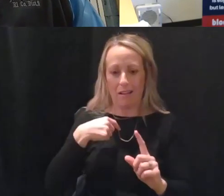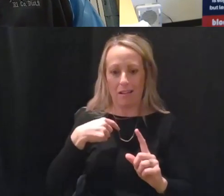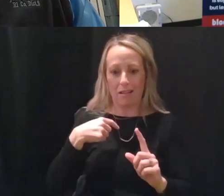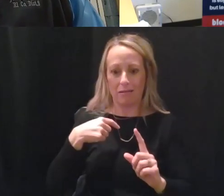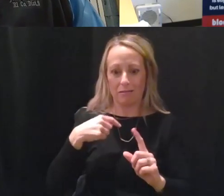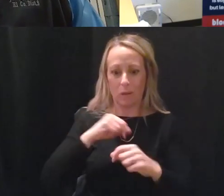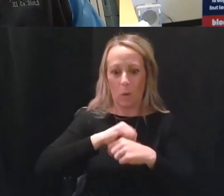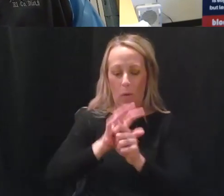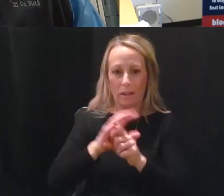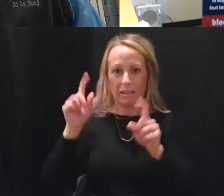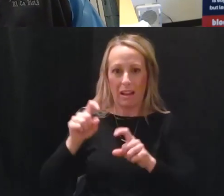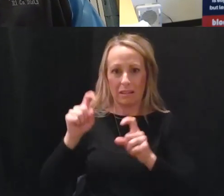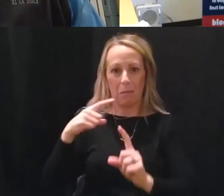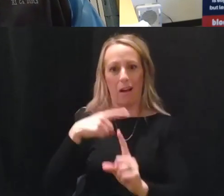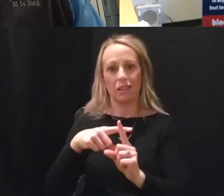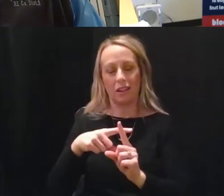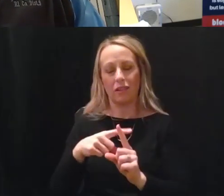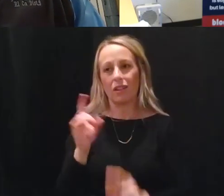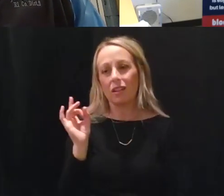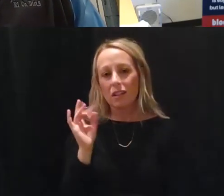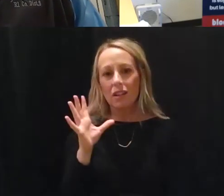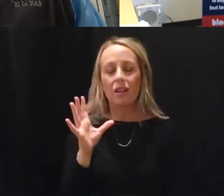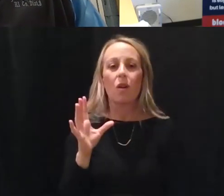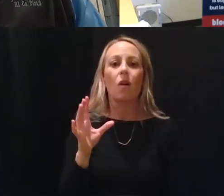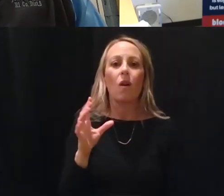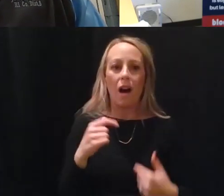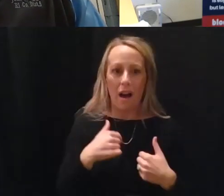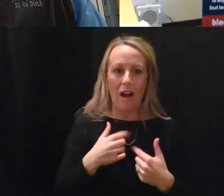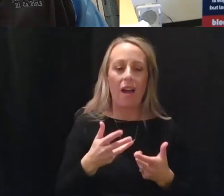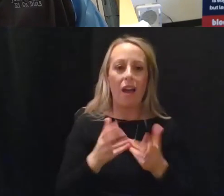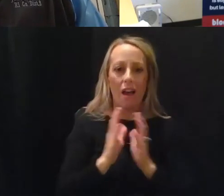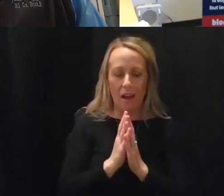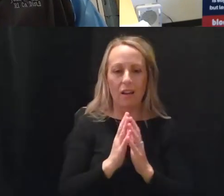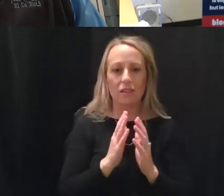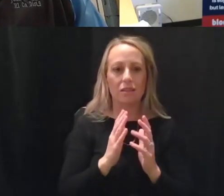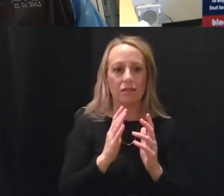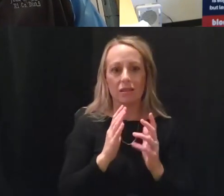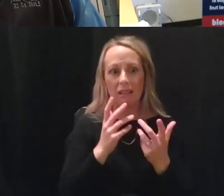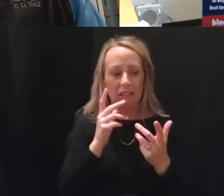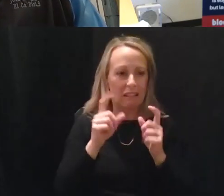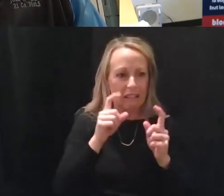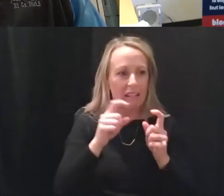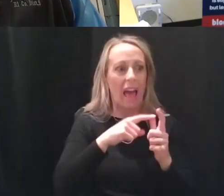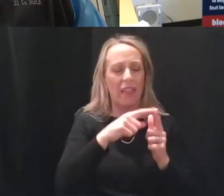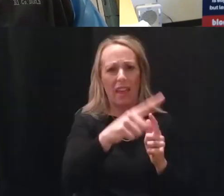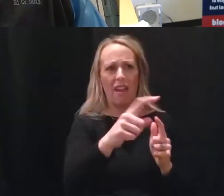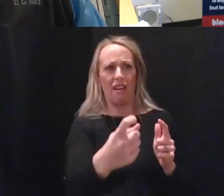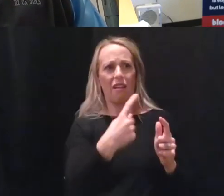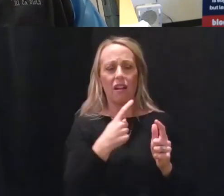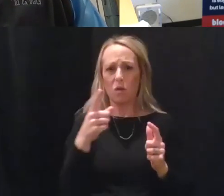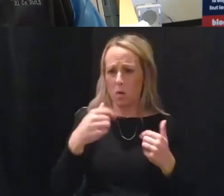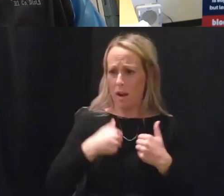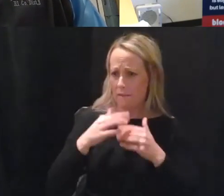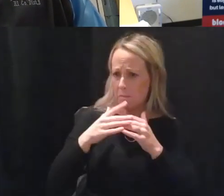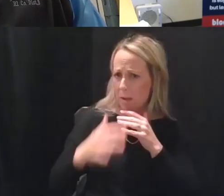me my family history of blood clots. And I said, yes, my grandma and grandpa and a couple of my uncles have had blood clots. So they put